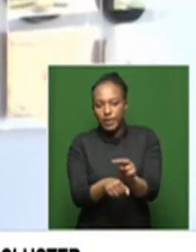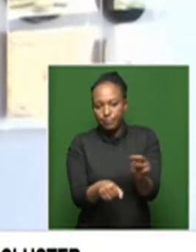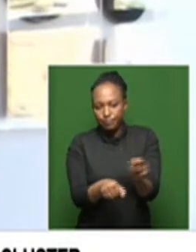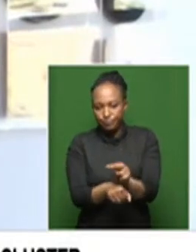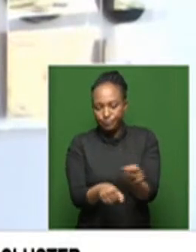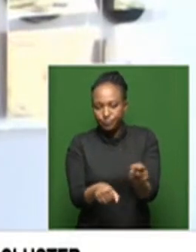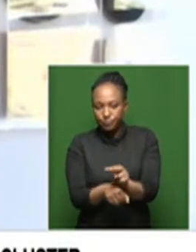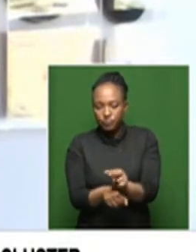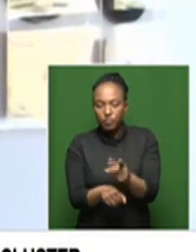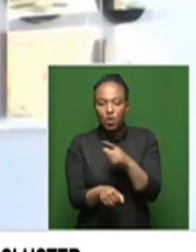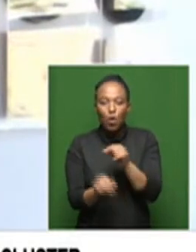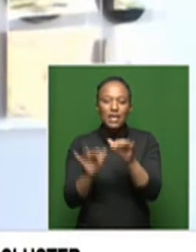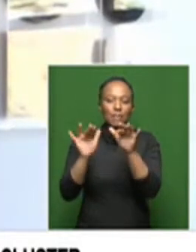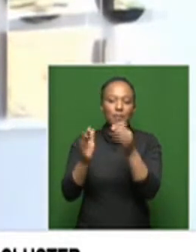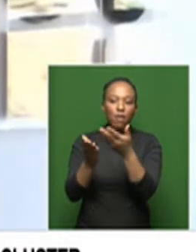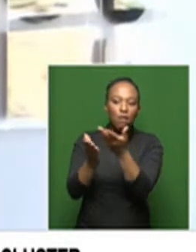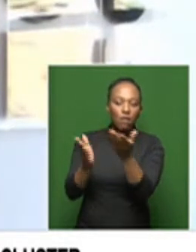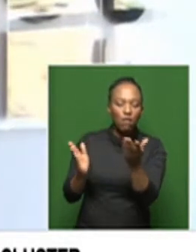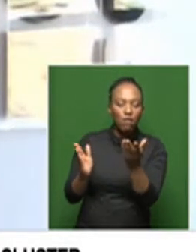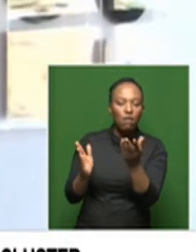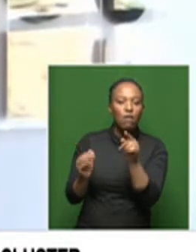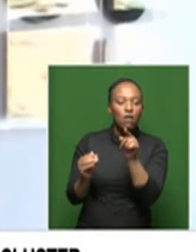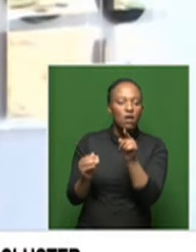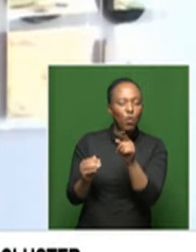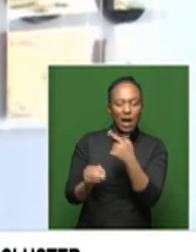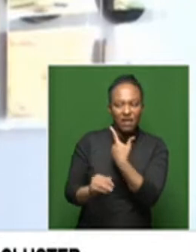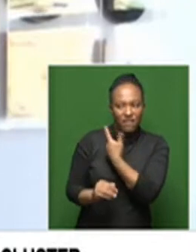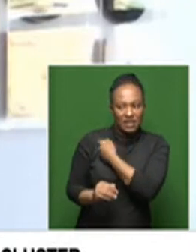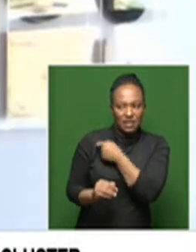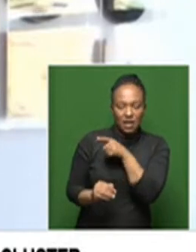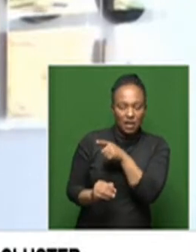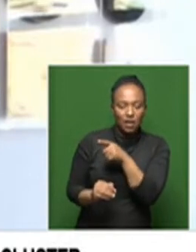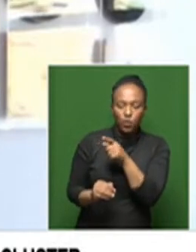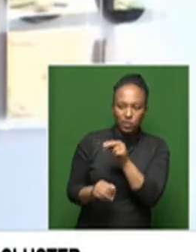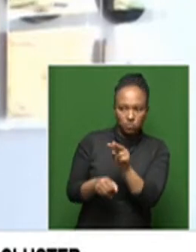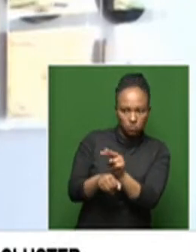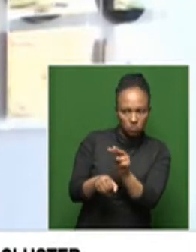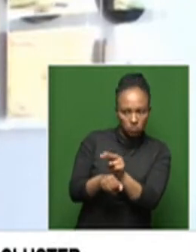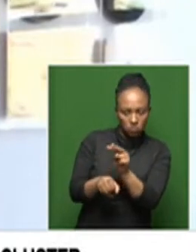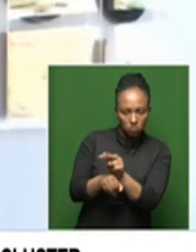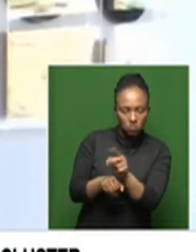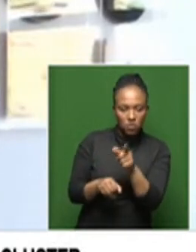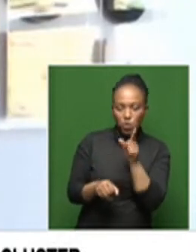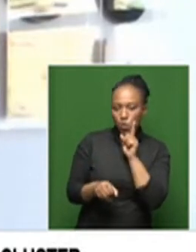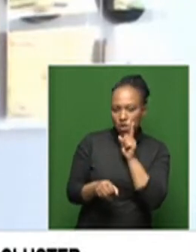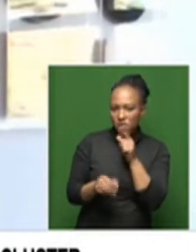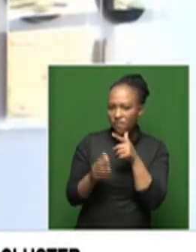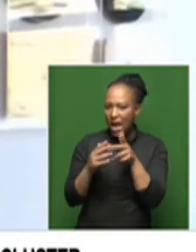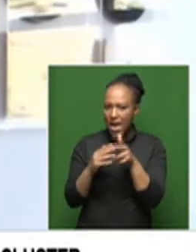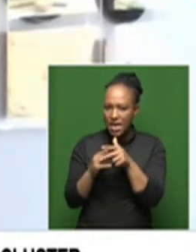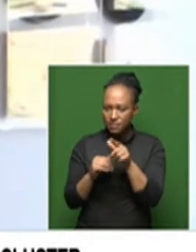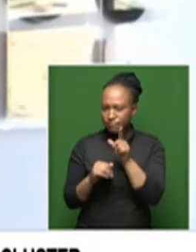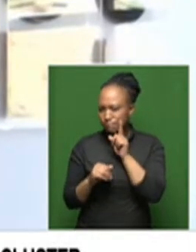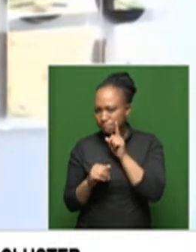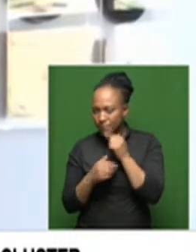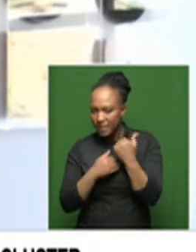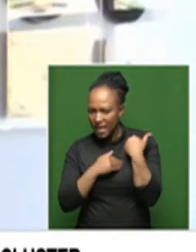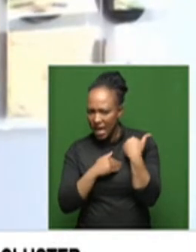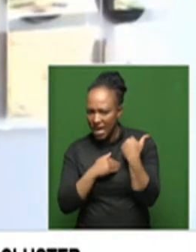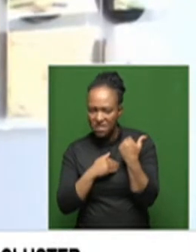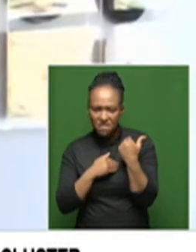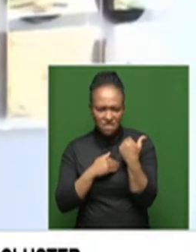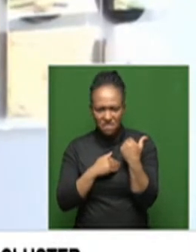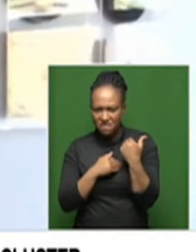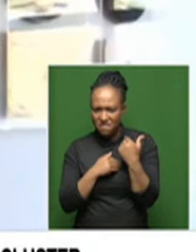happening in the general population with respect to this vaccine. In particular, we monitor looking for any safety signals that might not have